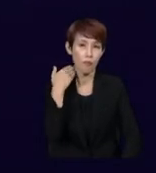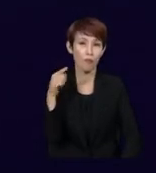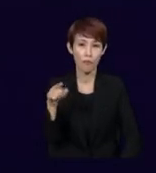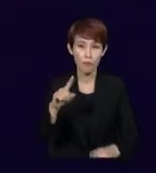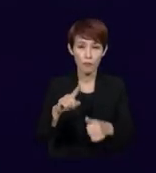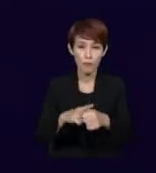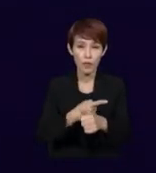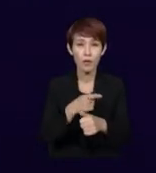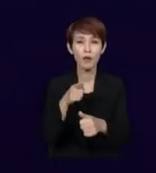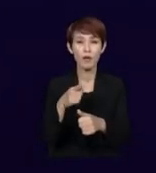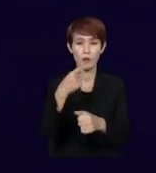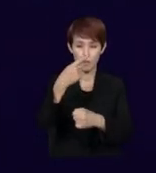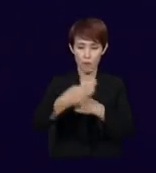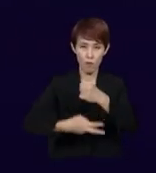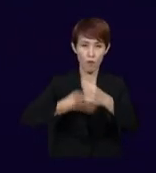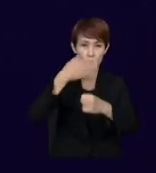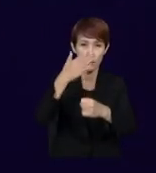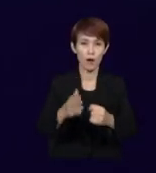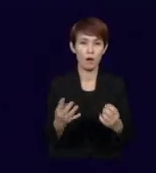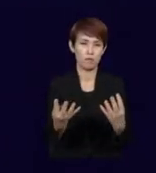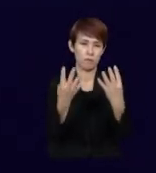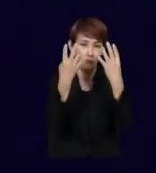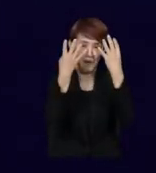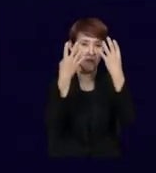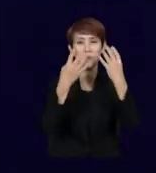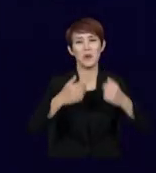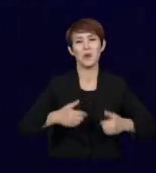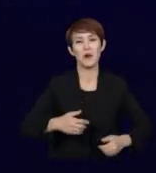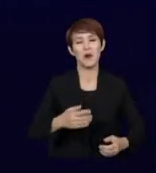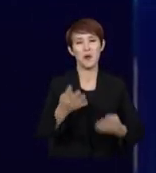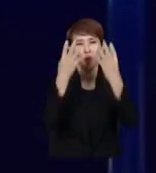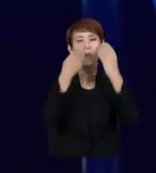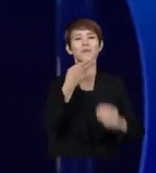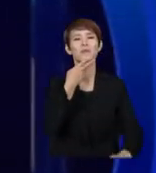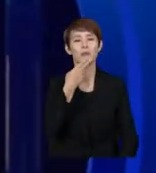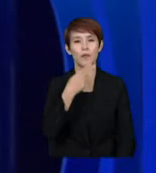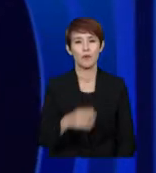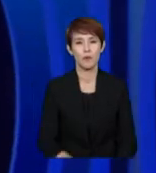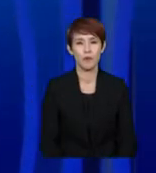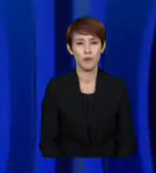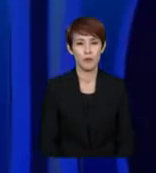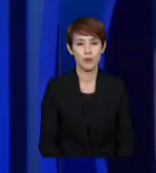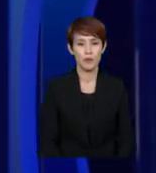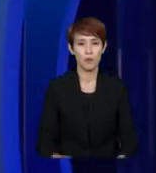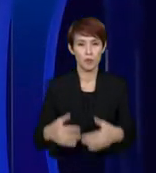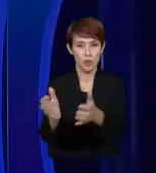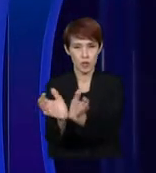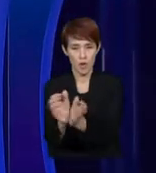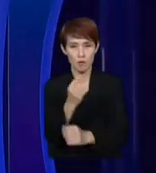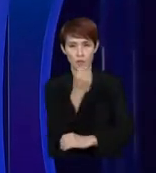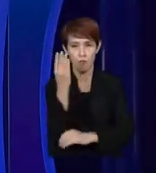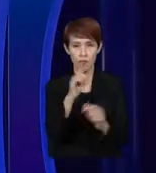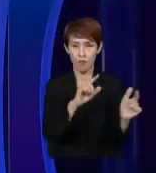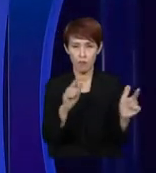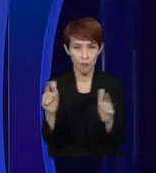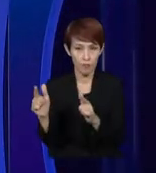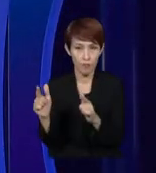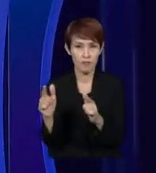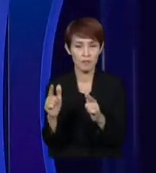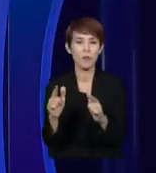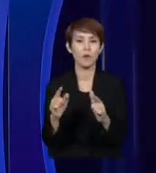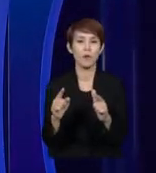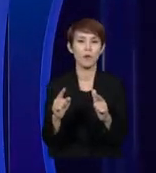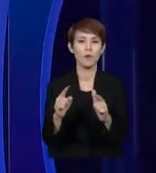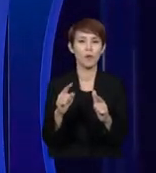should really be media organizations, and not, let's say, the tools of certain oligarchs. And then lastly, it